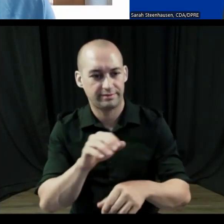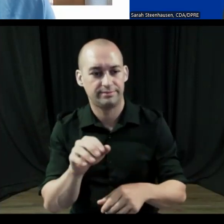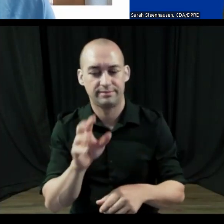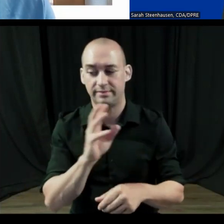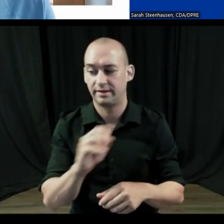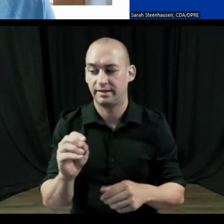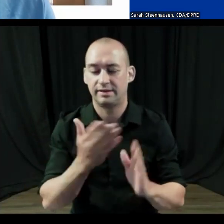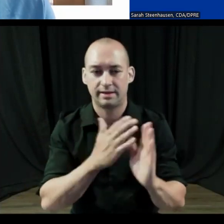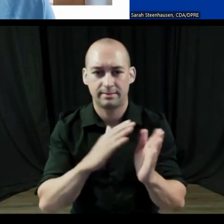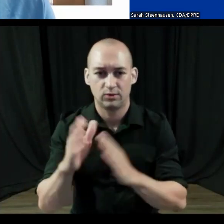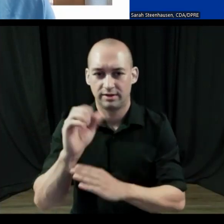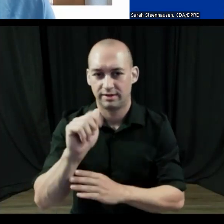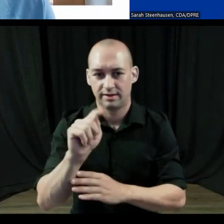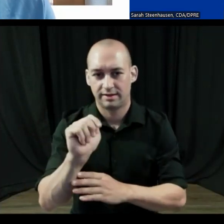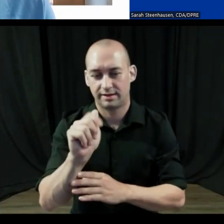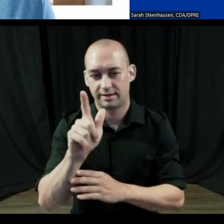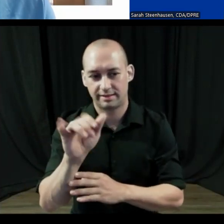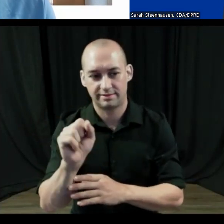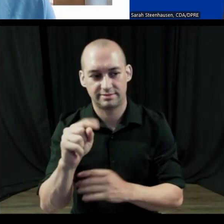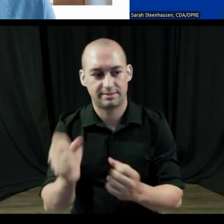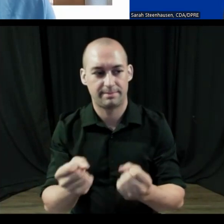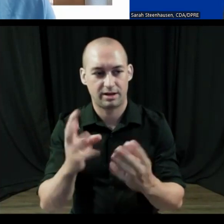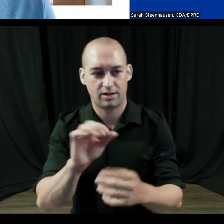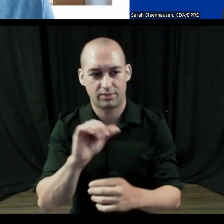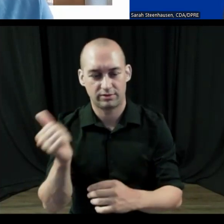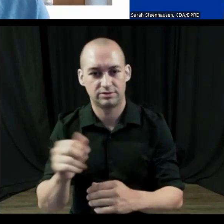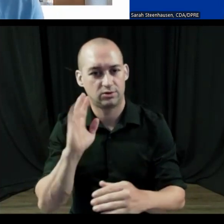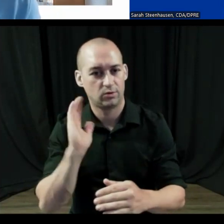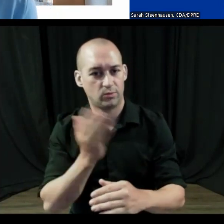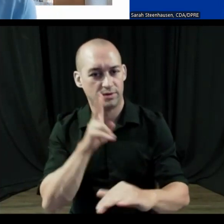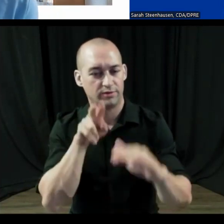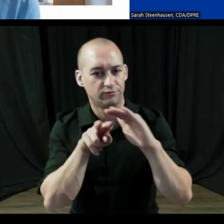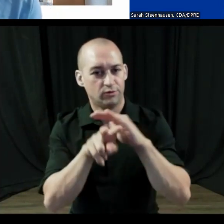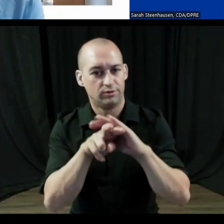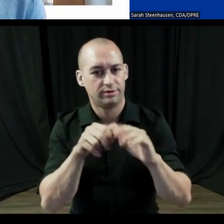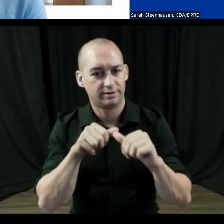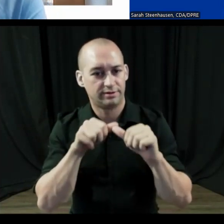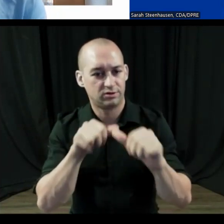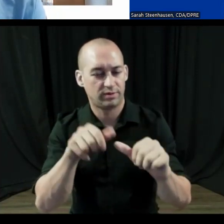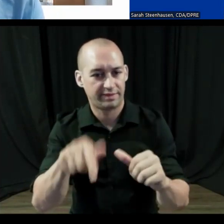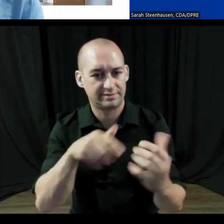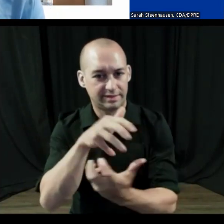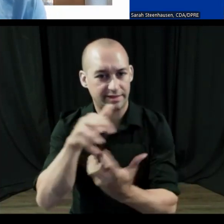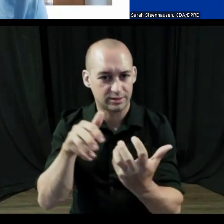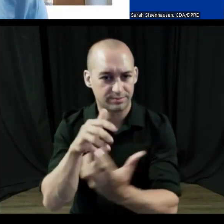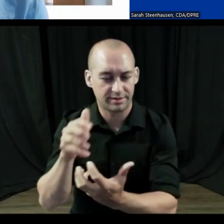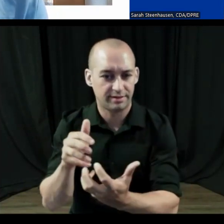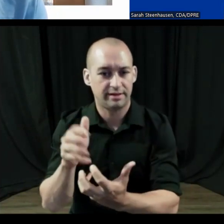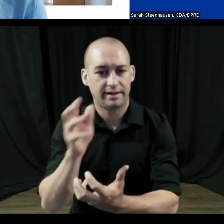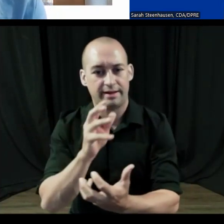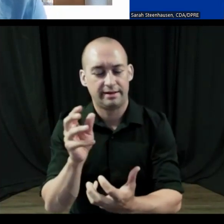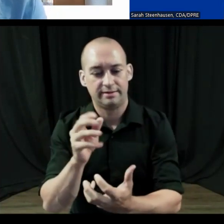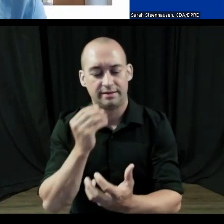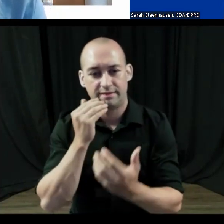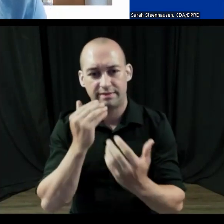Community Catalyst, and many others. So we're really looking forward to continuing this engagement. Thank you so